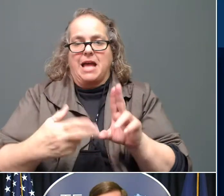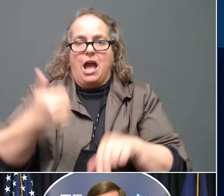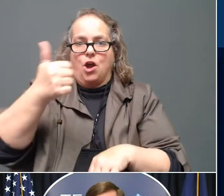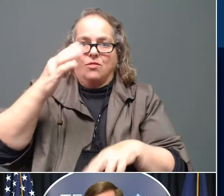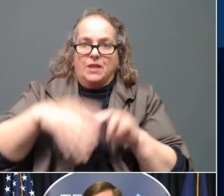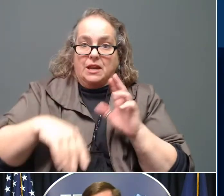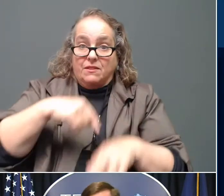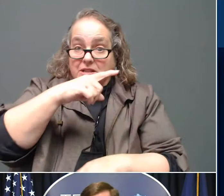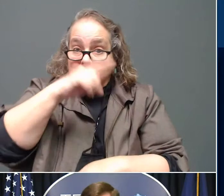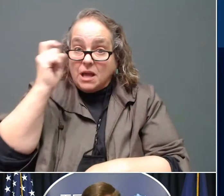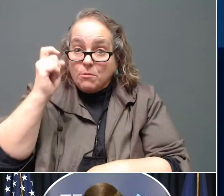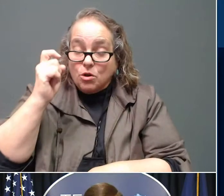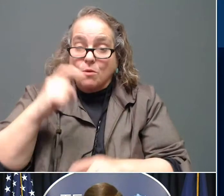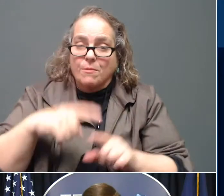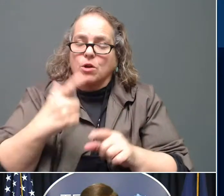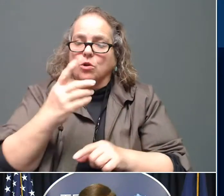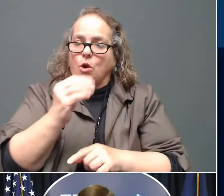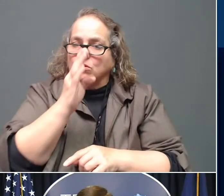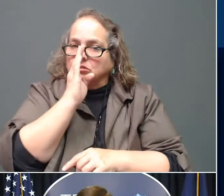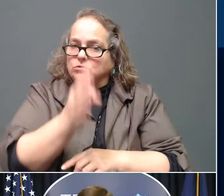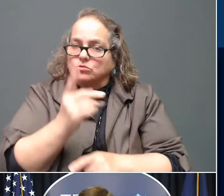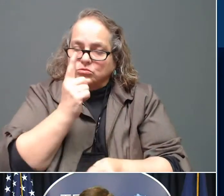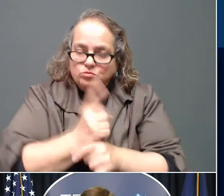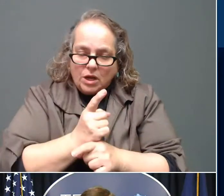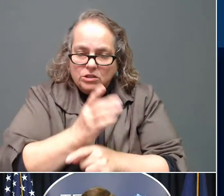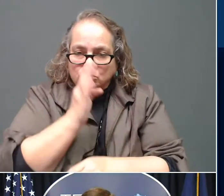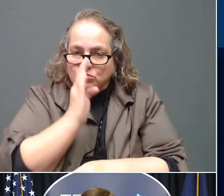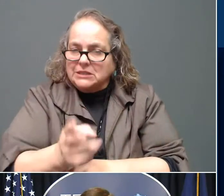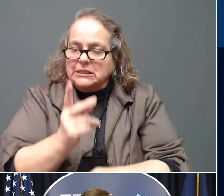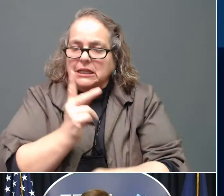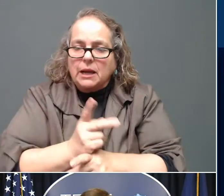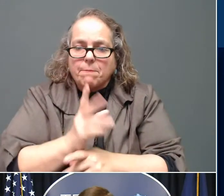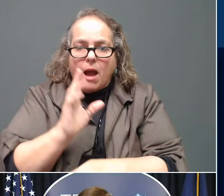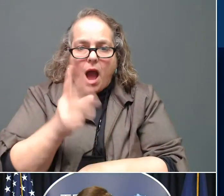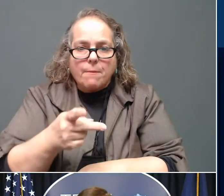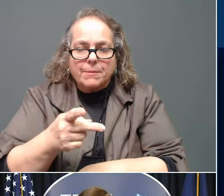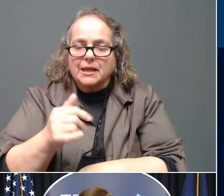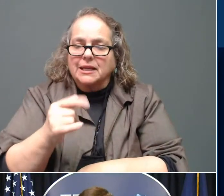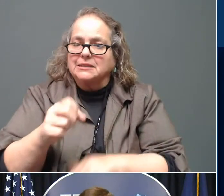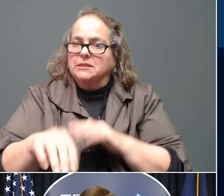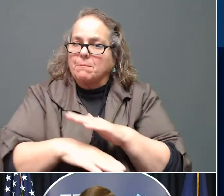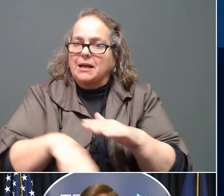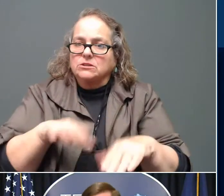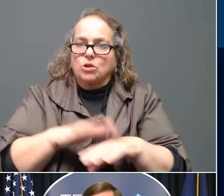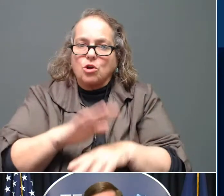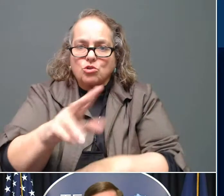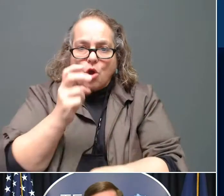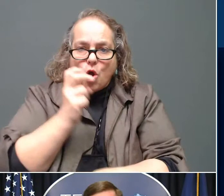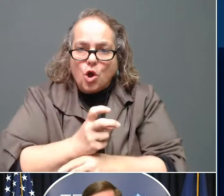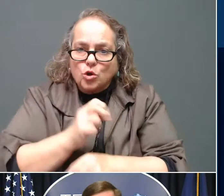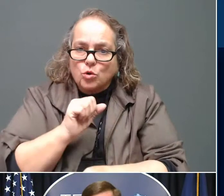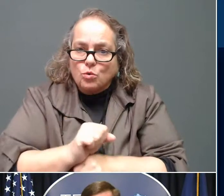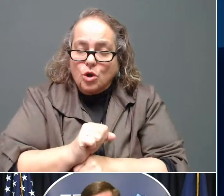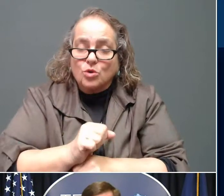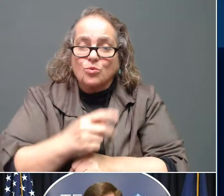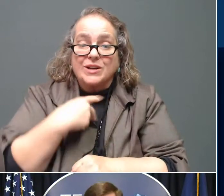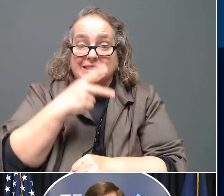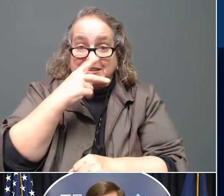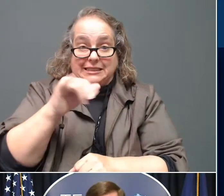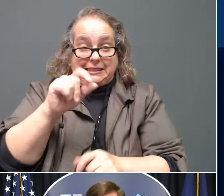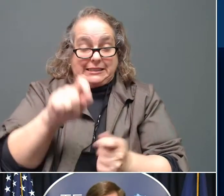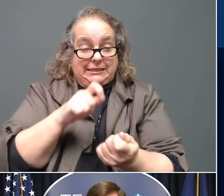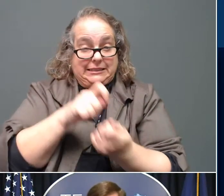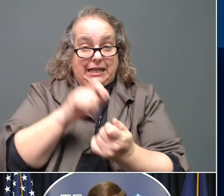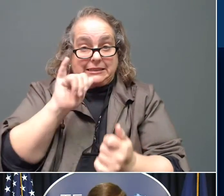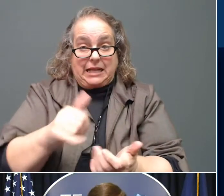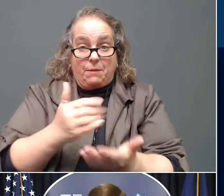right direction, so keep it up. This is based on your hard work. We see the exact same thing in our test positivity, which shows you